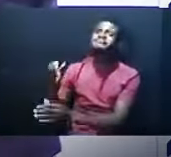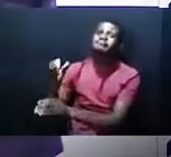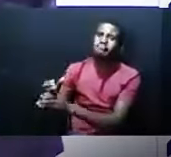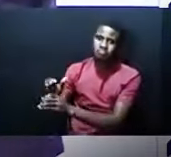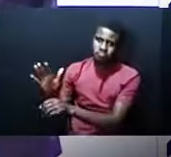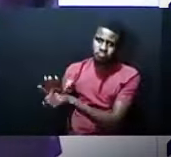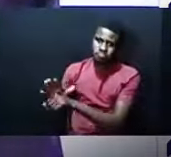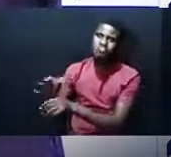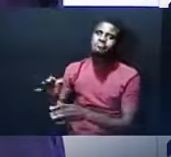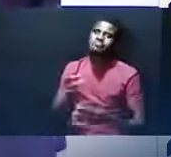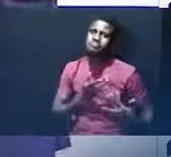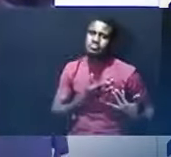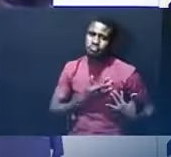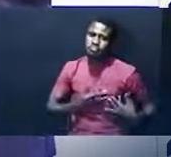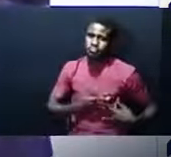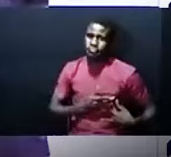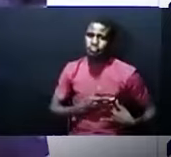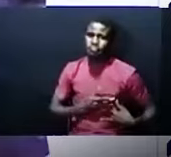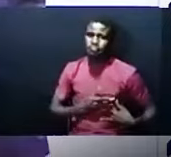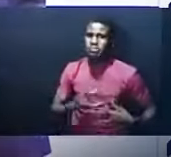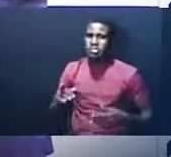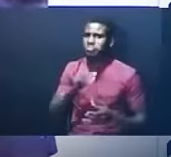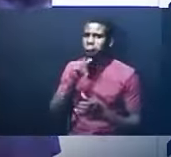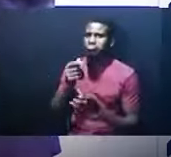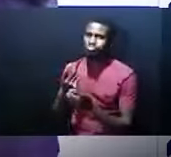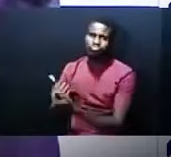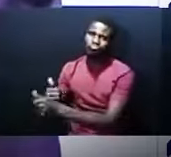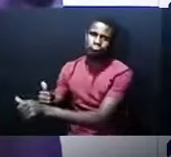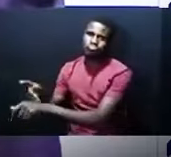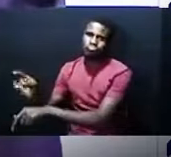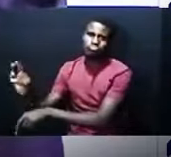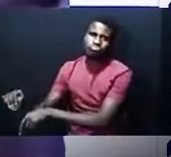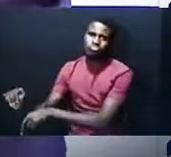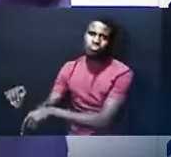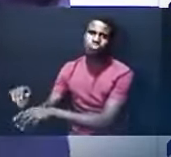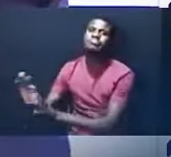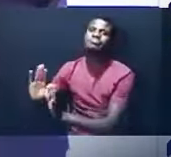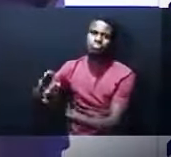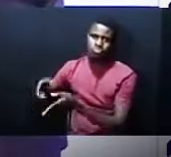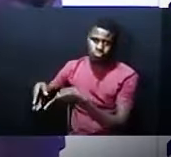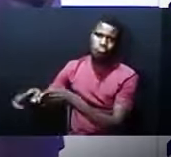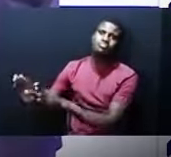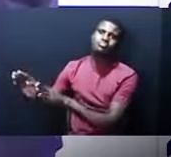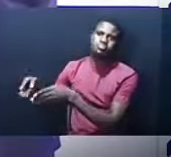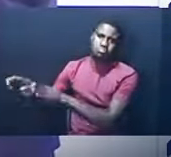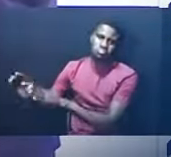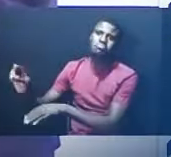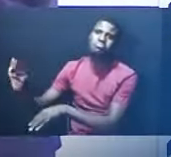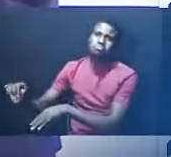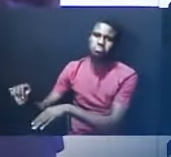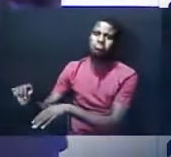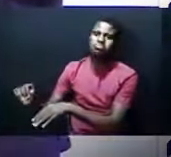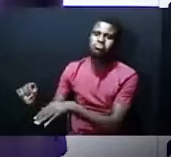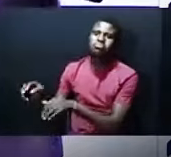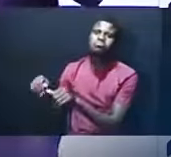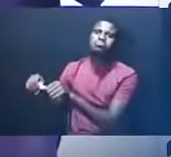careful of your heart. You don't follow them. Let them continue with their